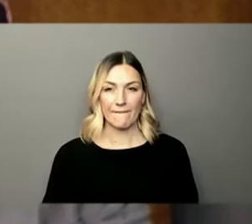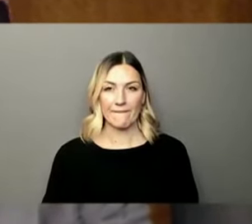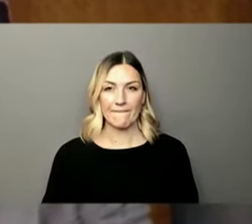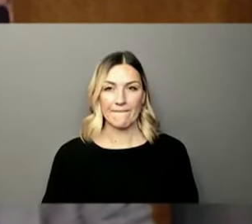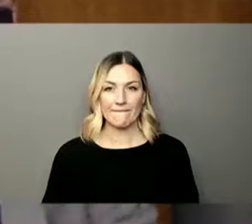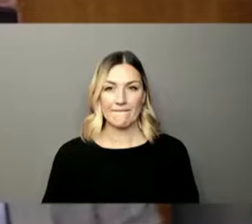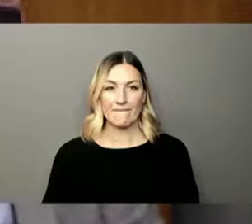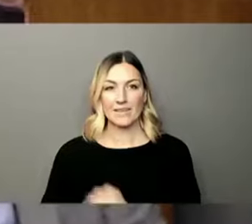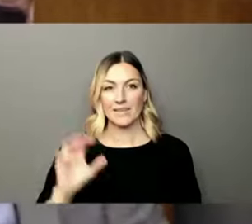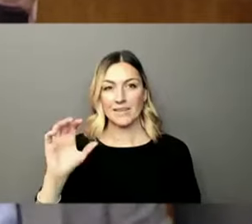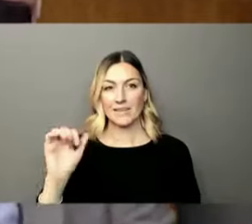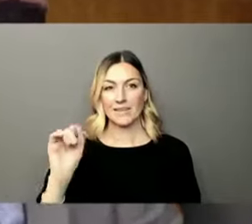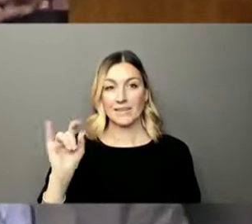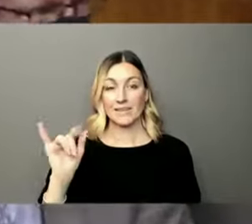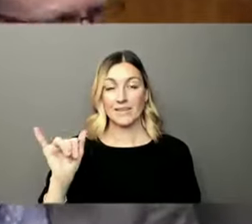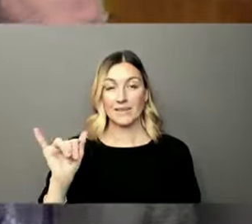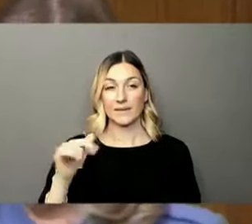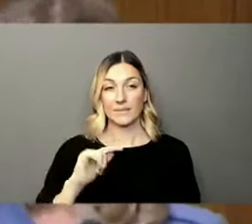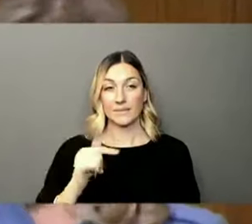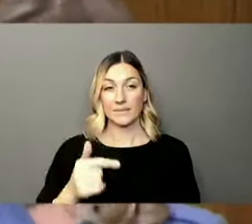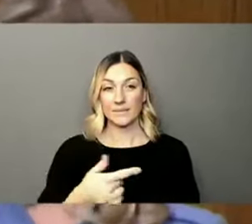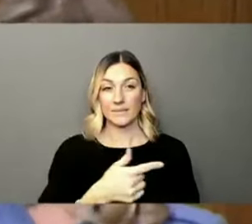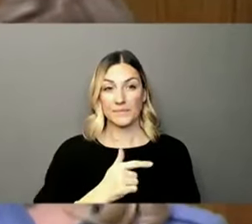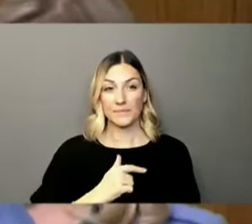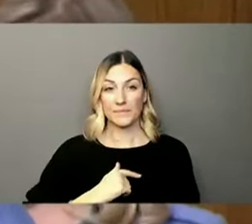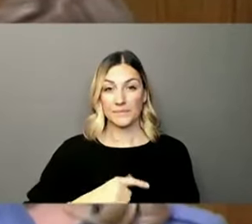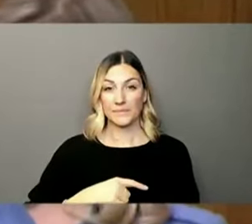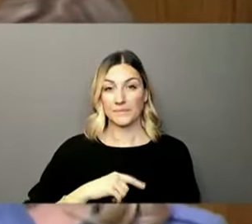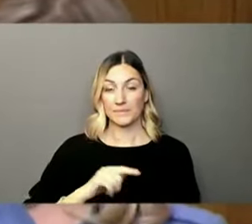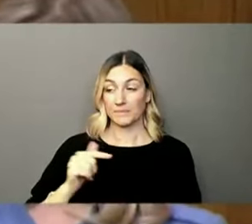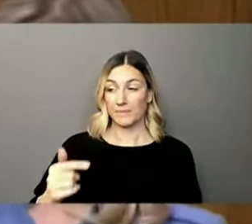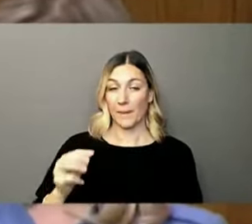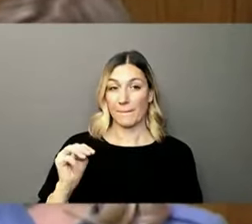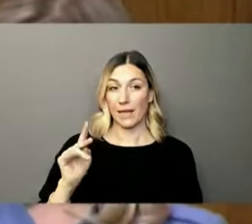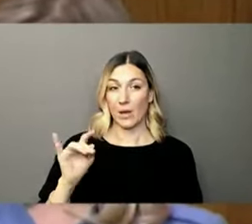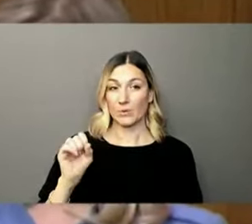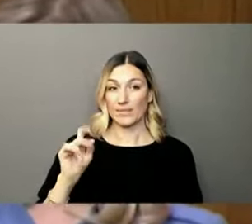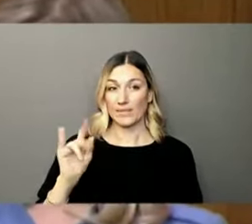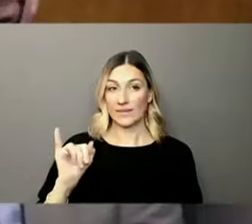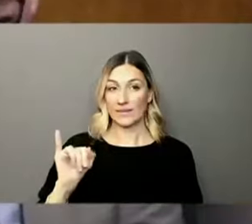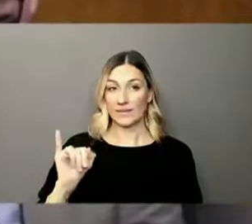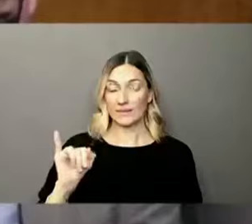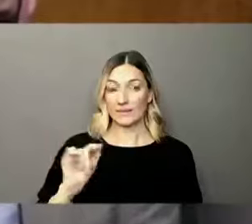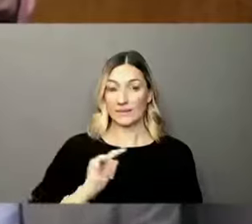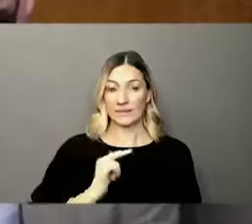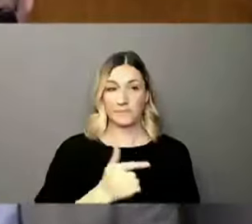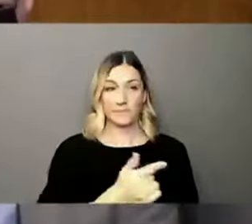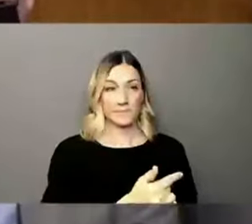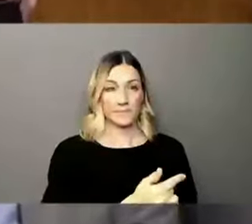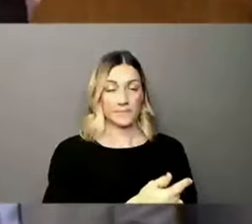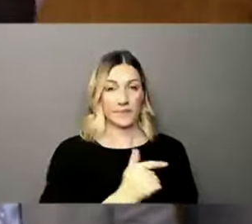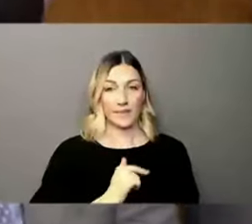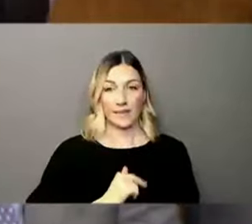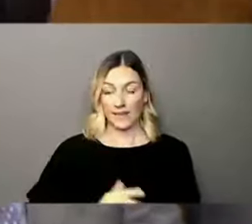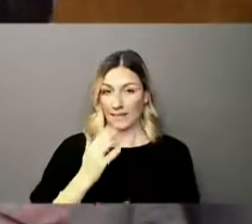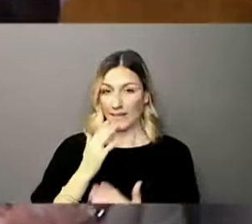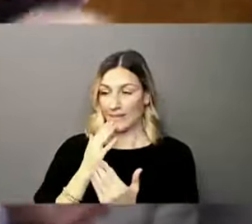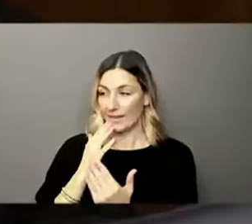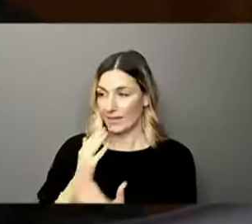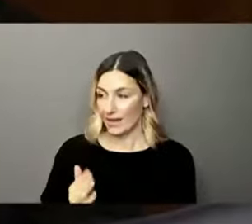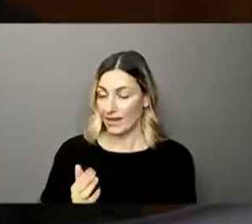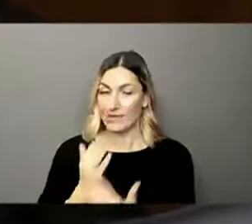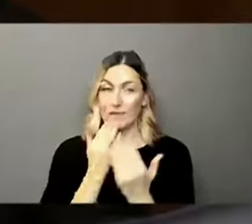Cassidy. I will defer to Senator Murkowski. Thank you, Mr. Chairman. Thank you, Ranking